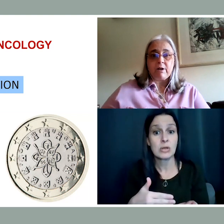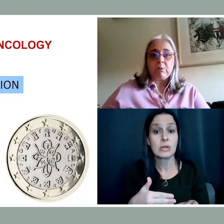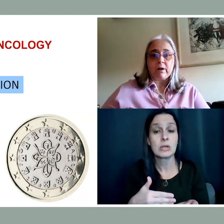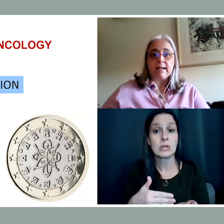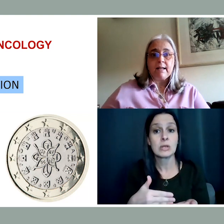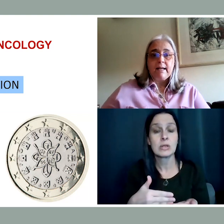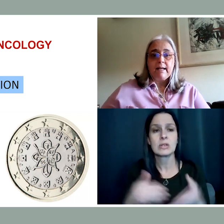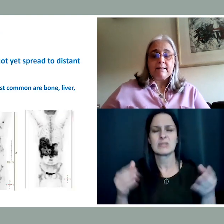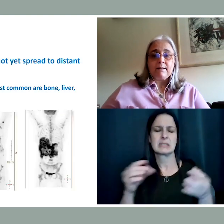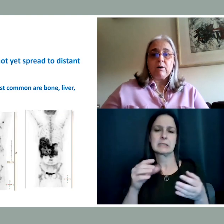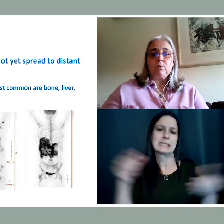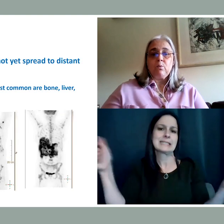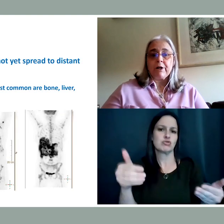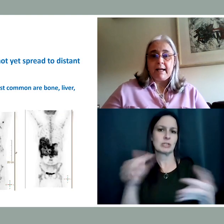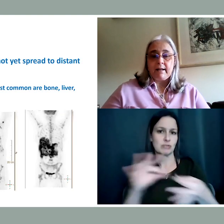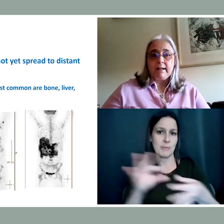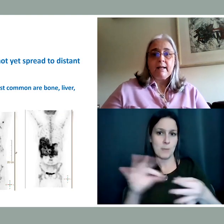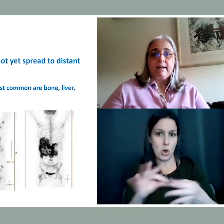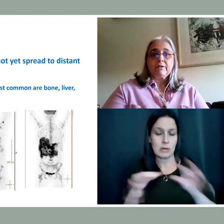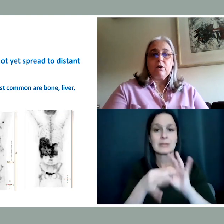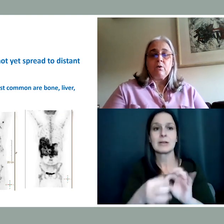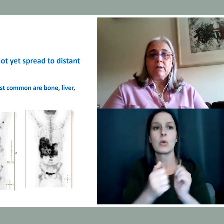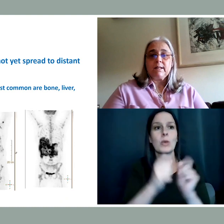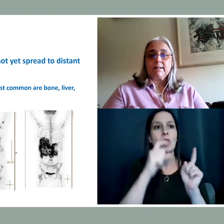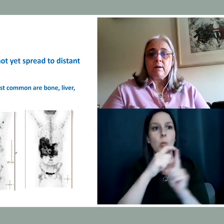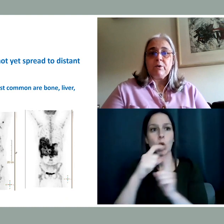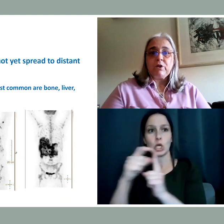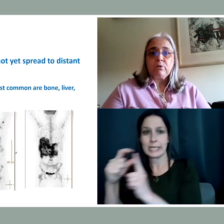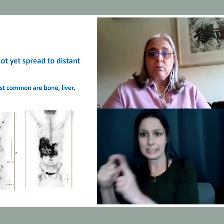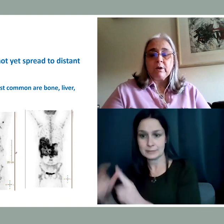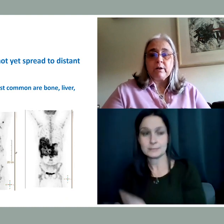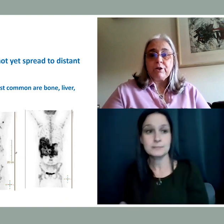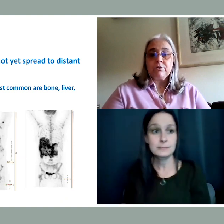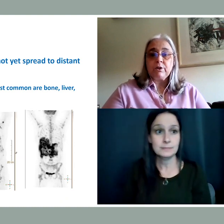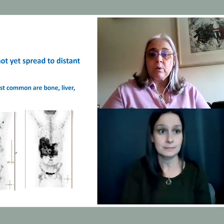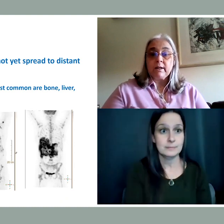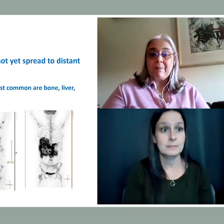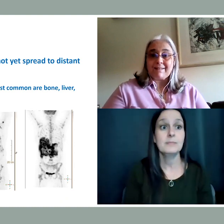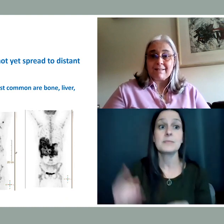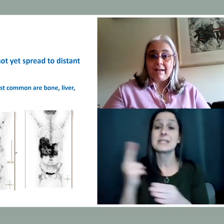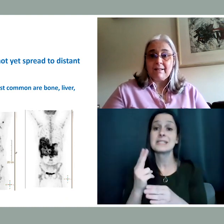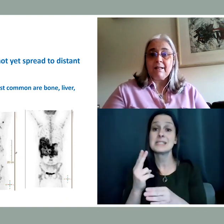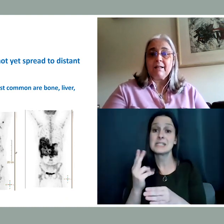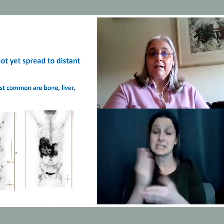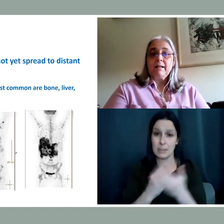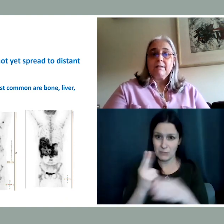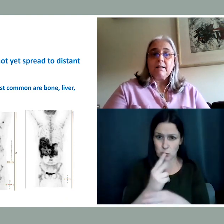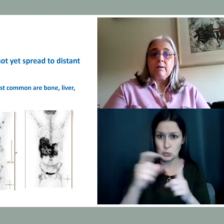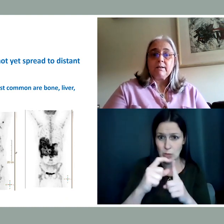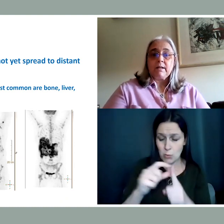introductory remark is about wording. So some of you use the word metastatic,